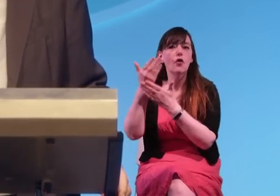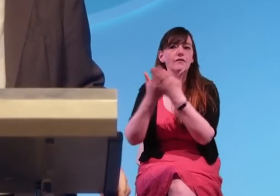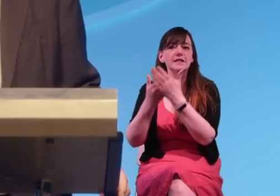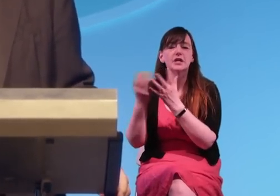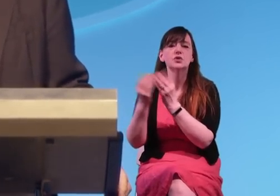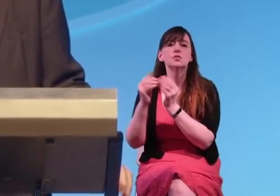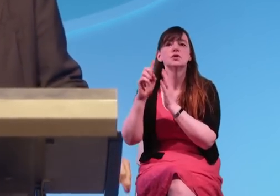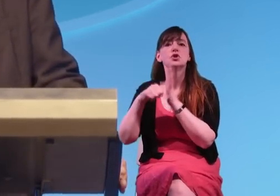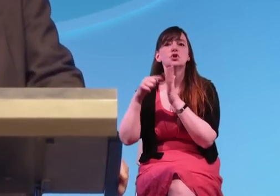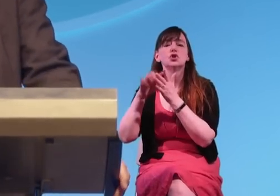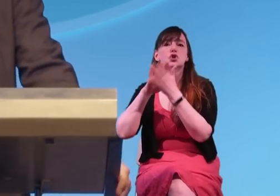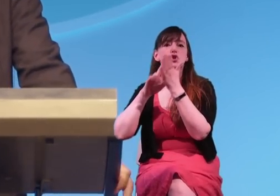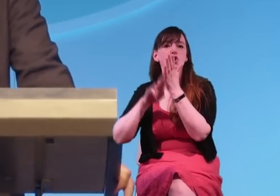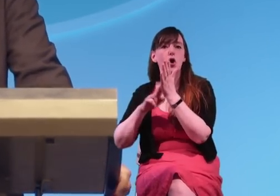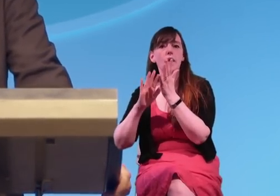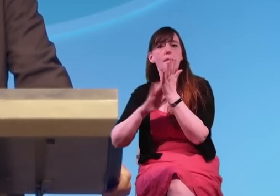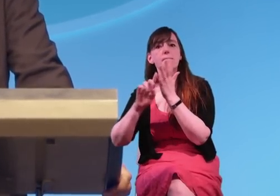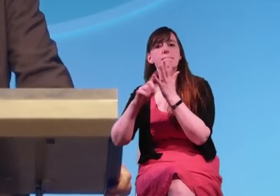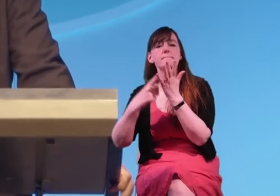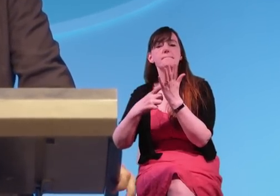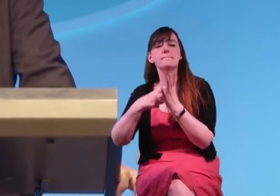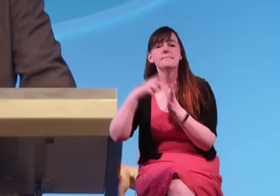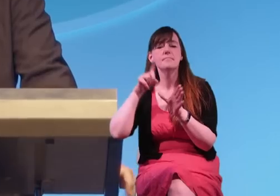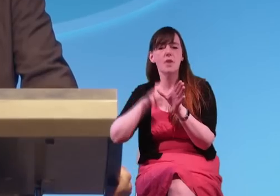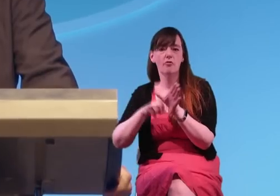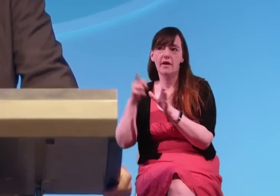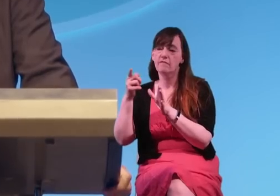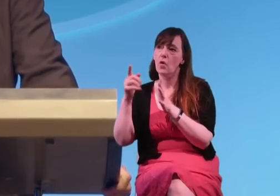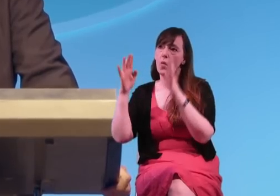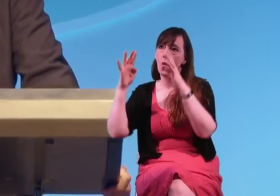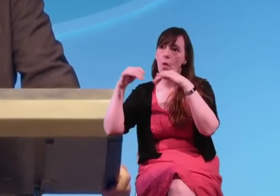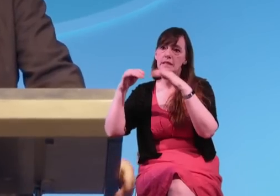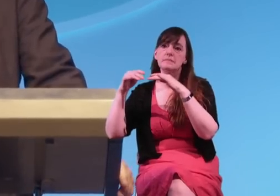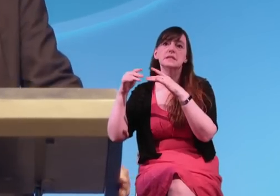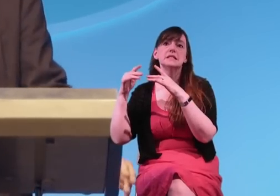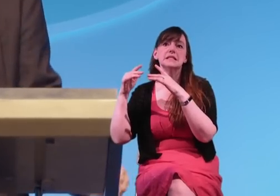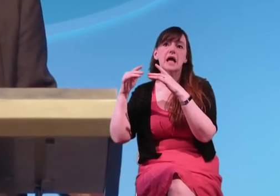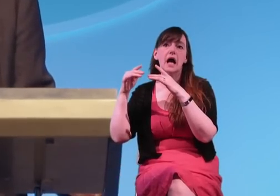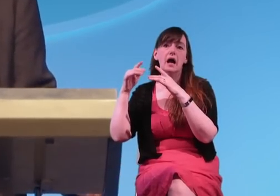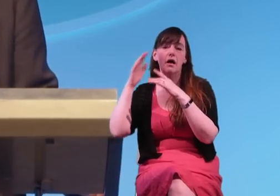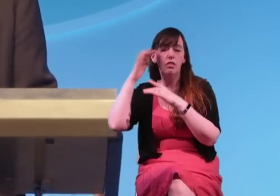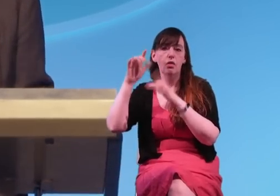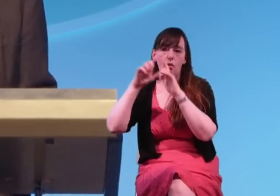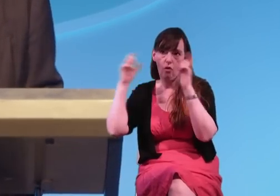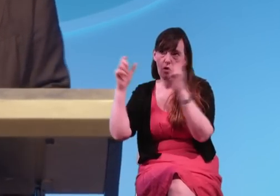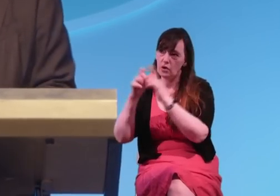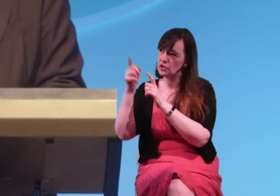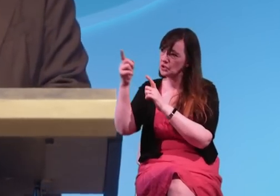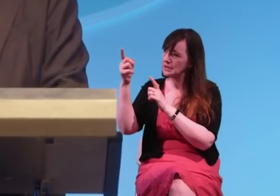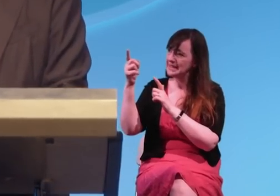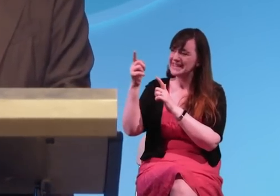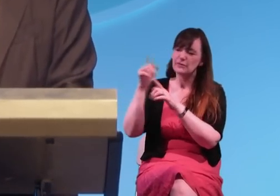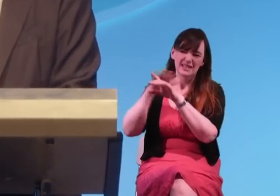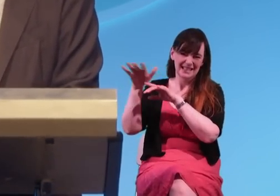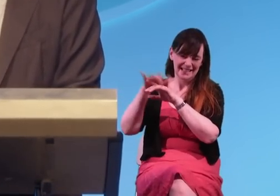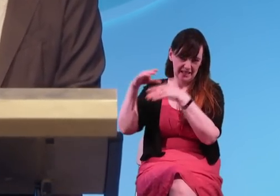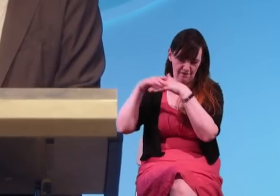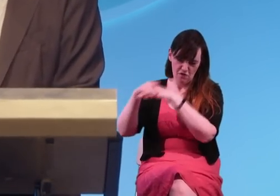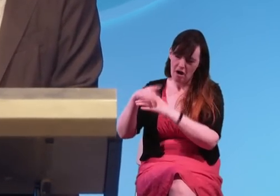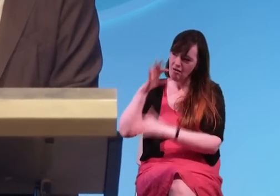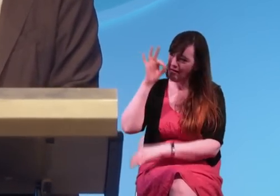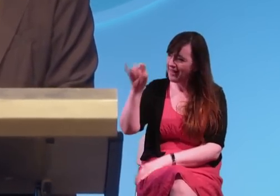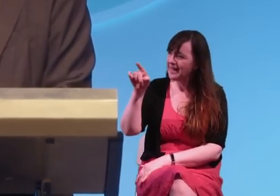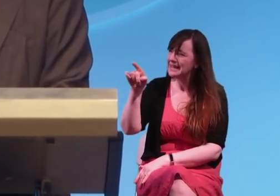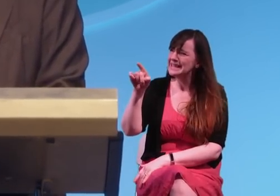John Murray of Westminster Seminary, who was in conversation with a friend in the Highlands of Scotland, and he was teasing his friend, and he said to him, what is the difference